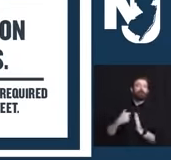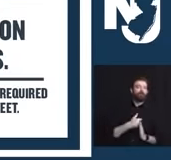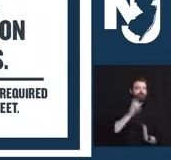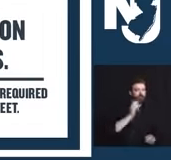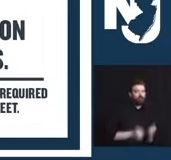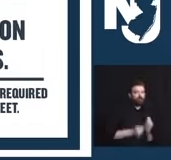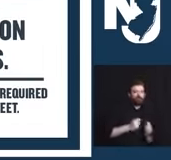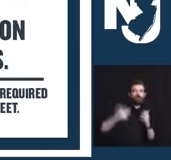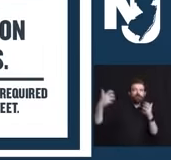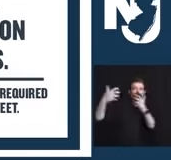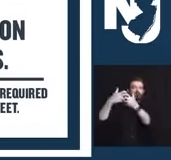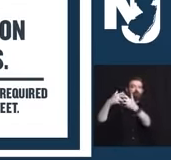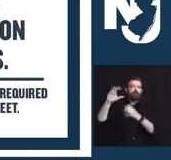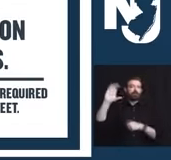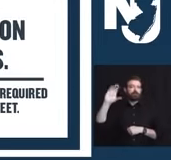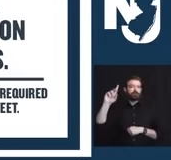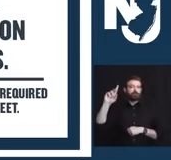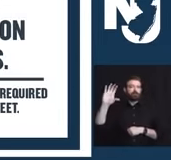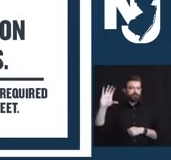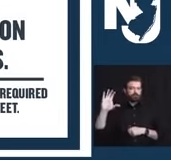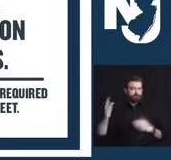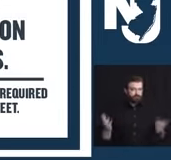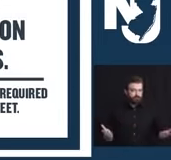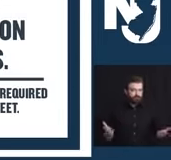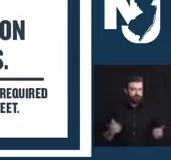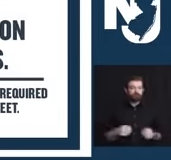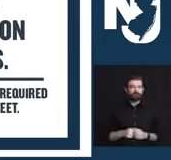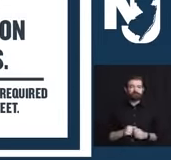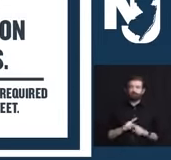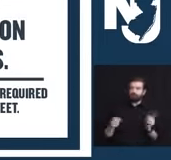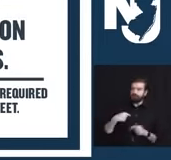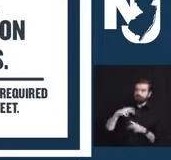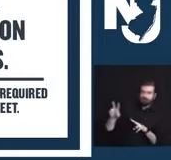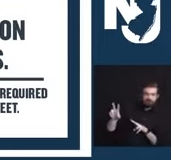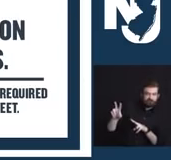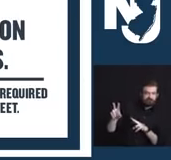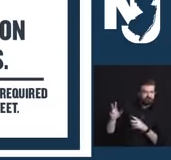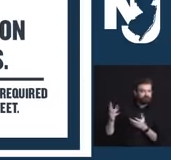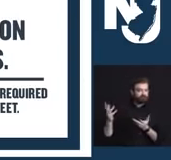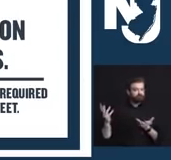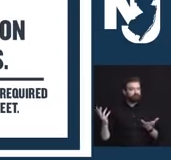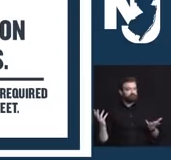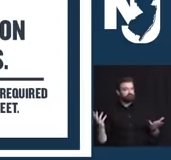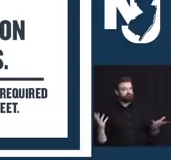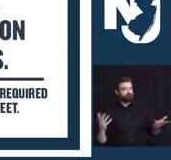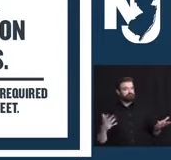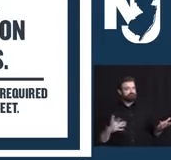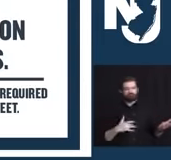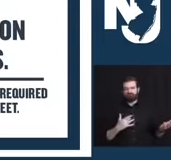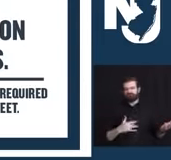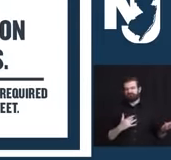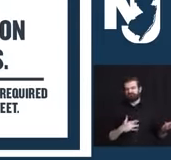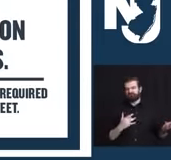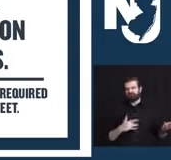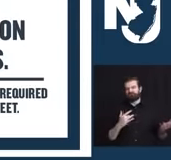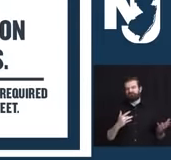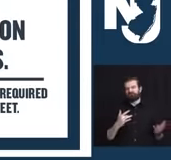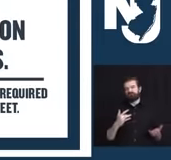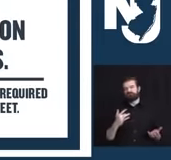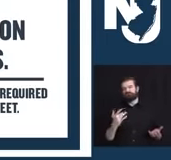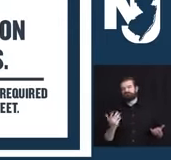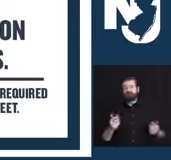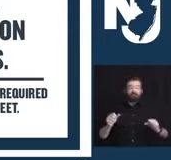accordingly. I have no inside knowledge here. My guess is that that 6-foot number will come down, assuming the nation continues to